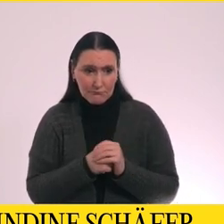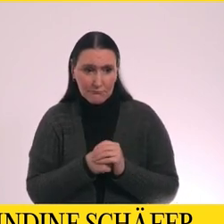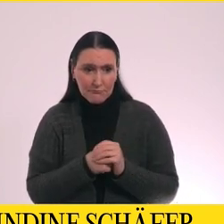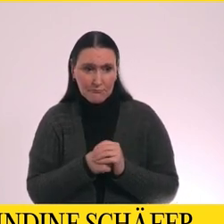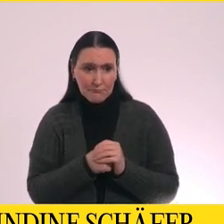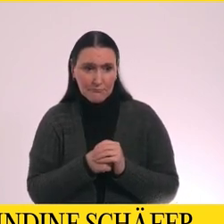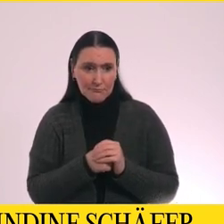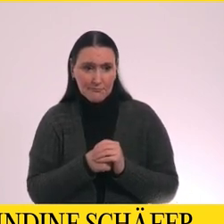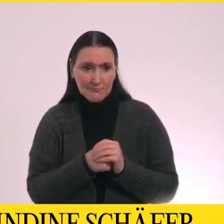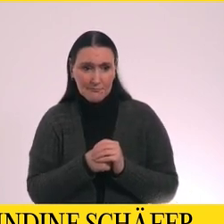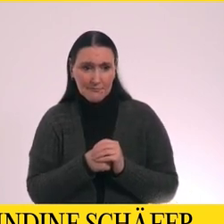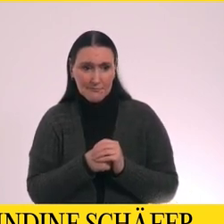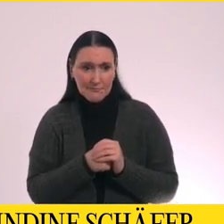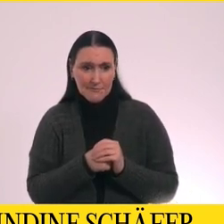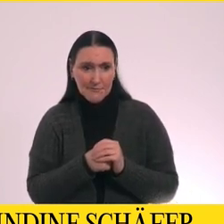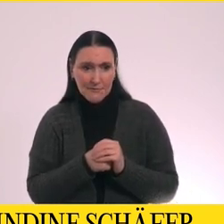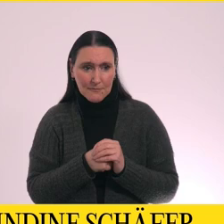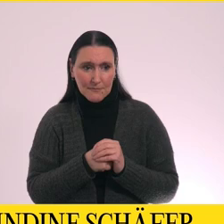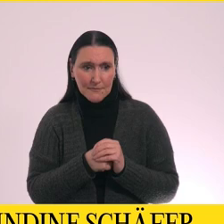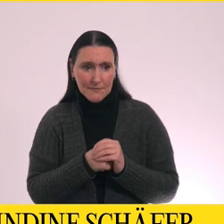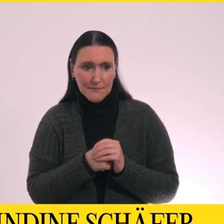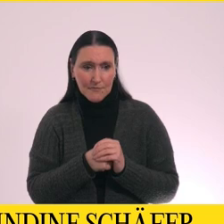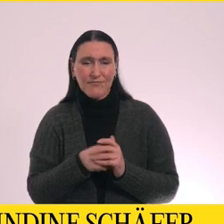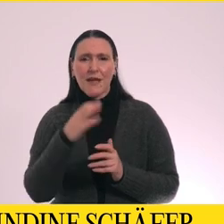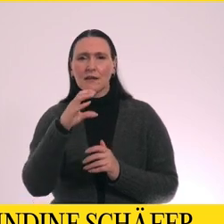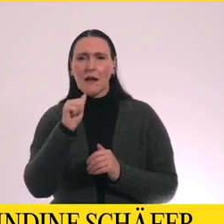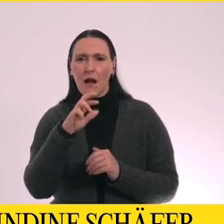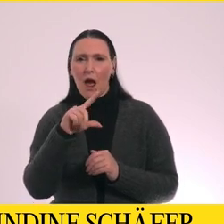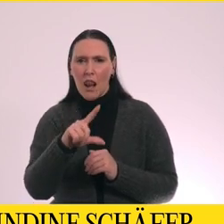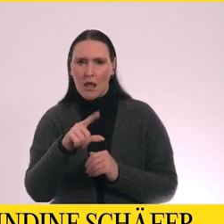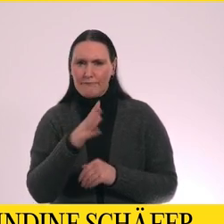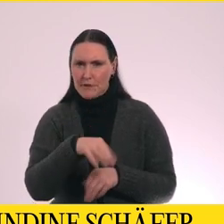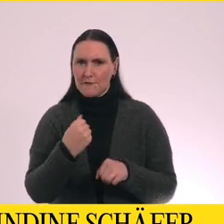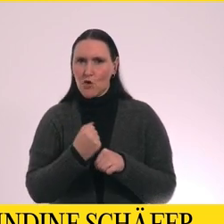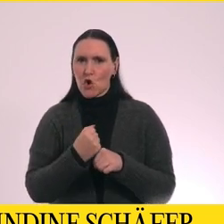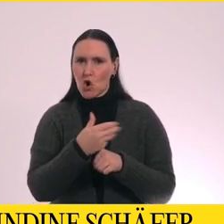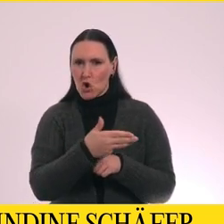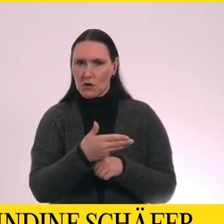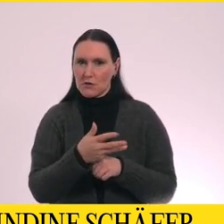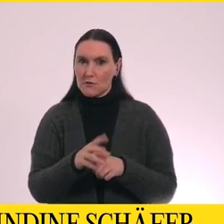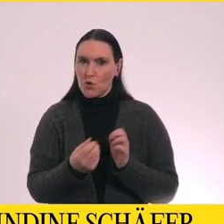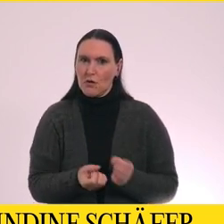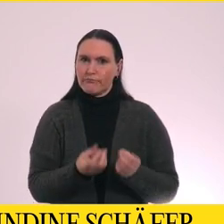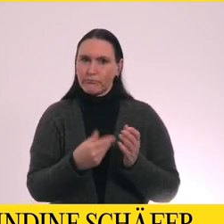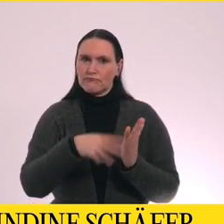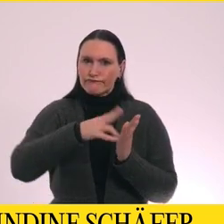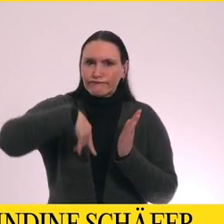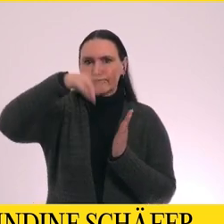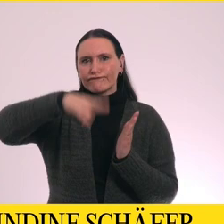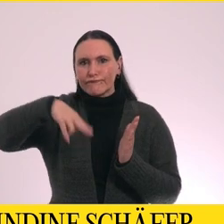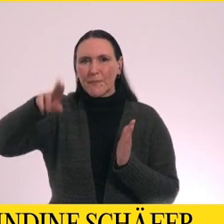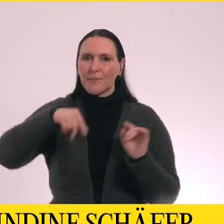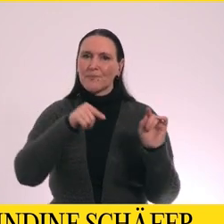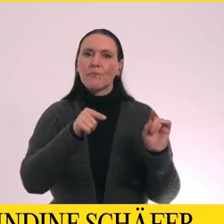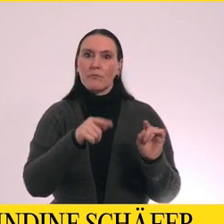Well, the work Carl produces, I feel like, is a great extension of what he can express